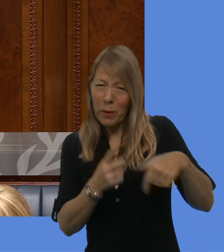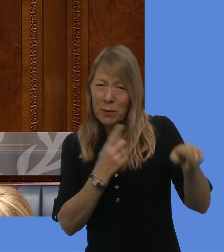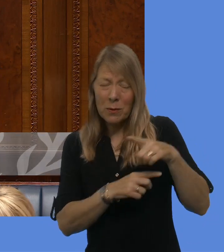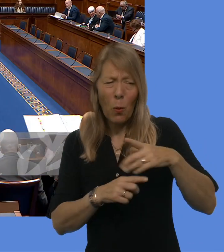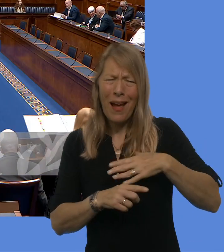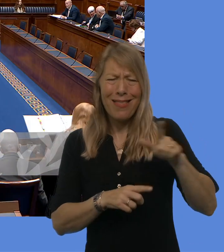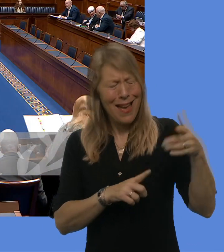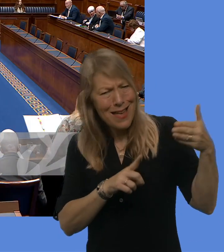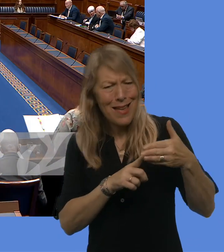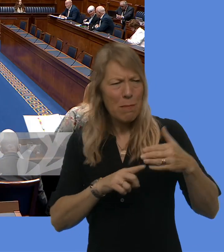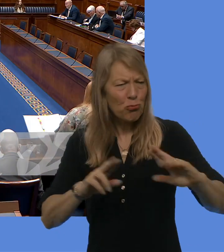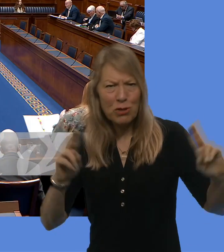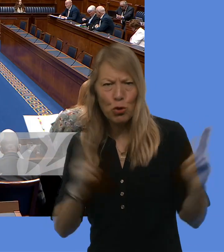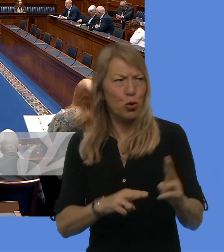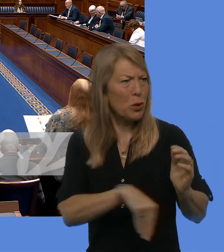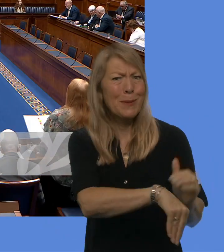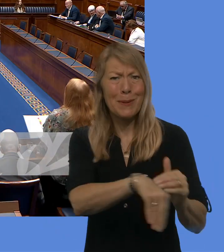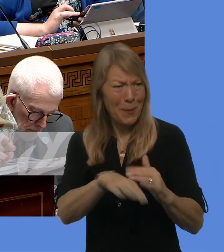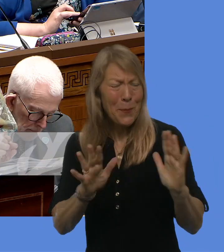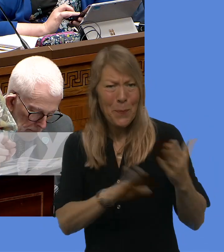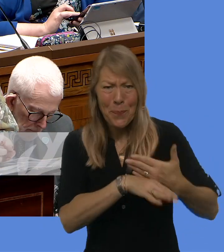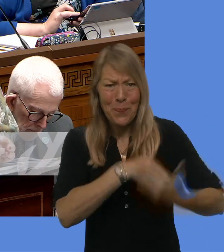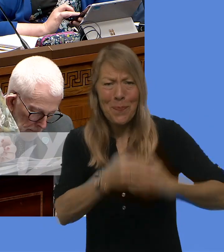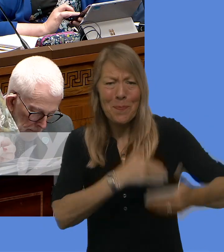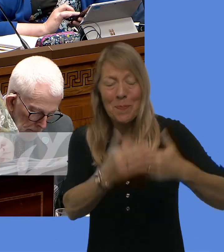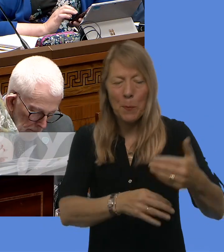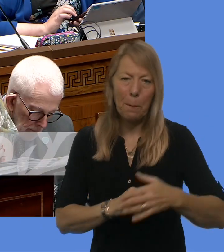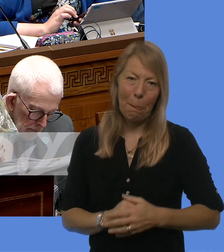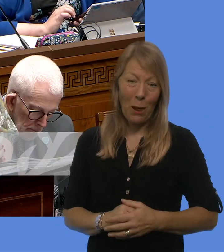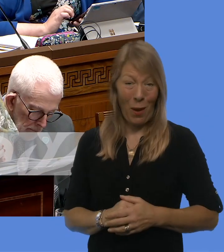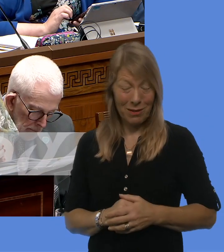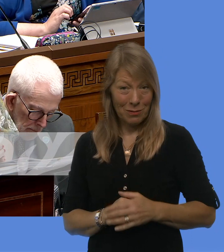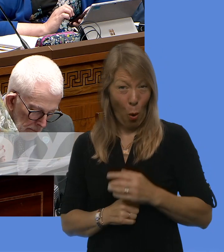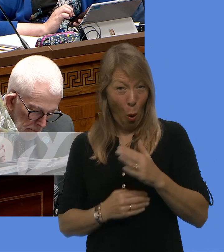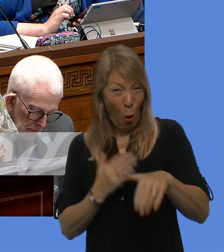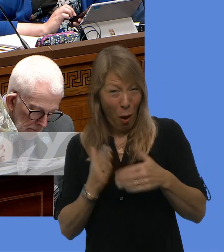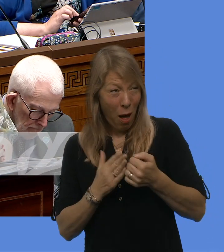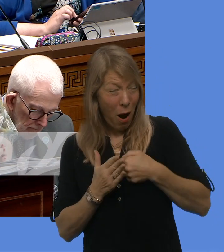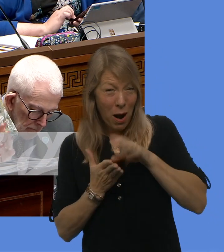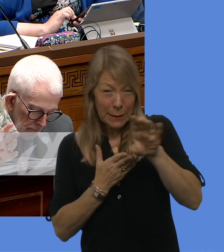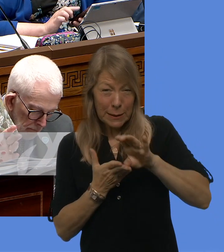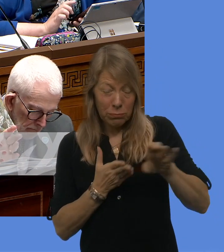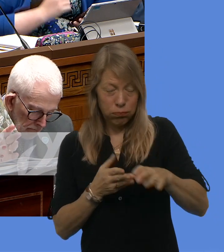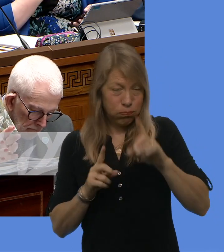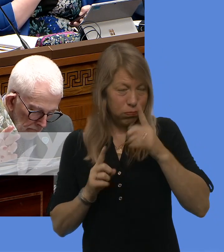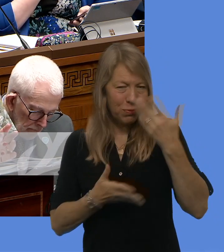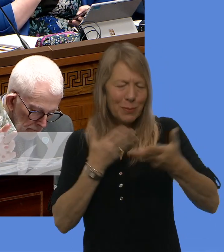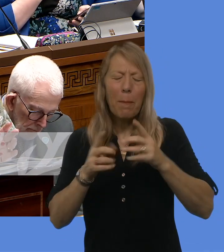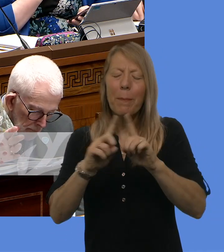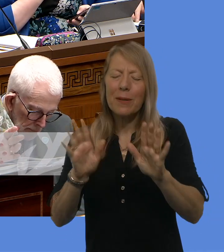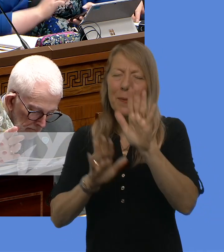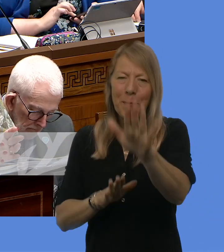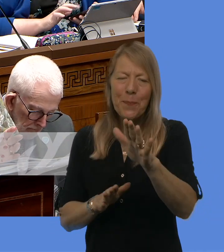behaviour. I won't pretend that I can run through every single scheme that the department is involved in, but we do have a relatively